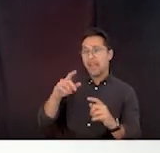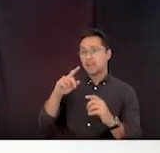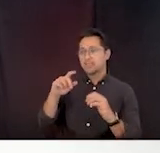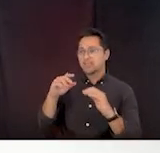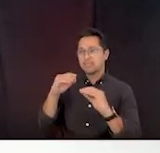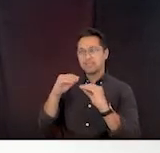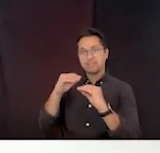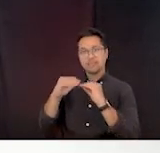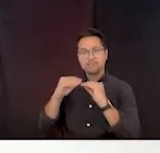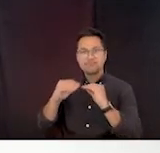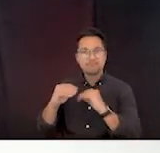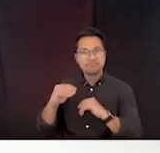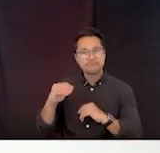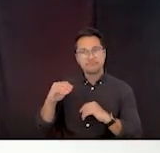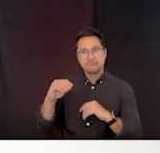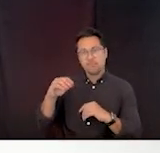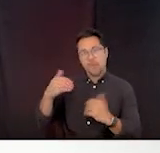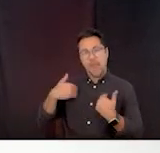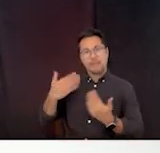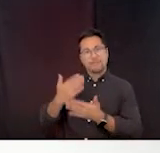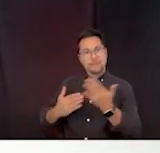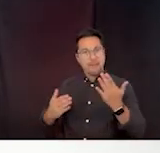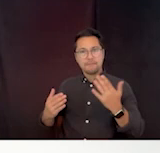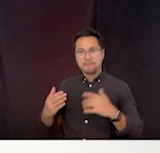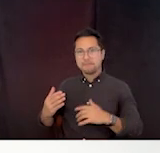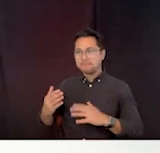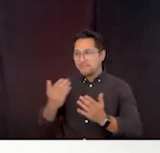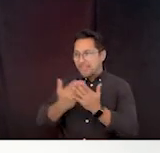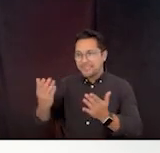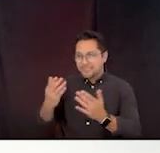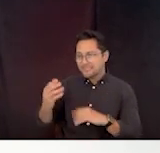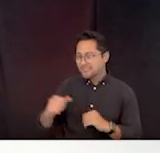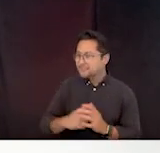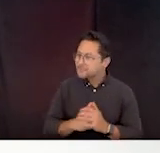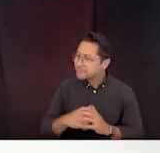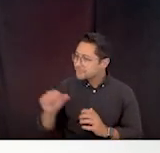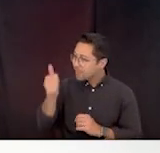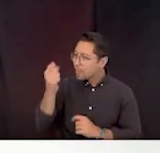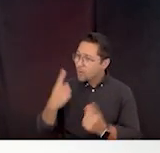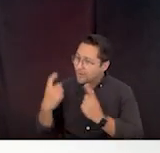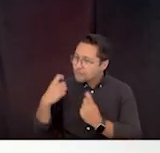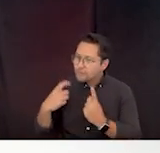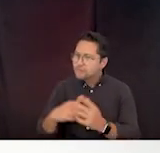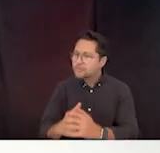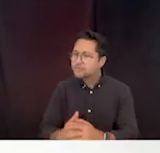why it's hot button. There's some things. Any other questions?